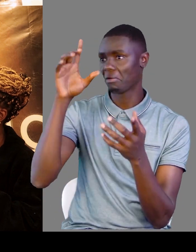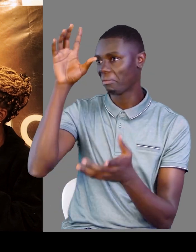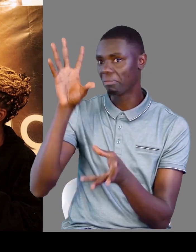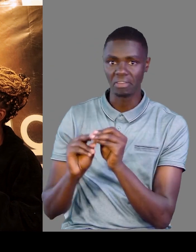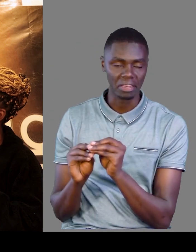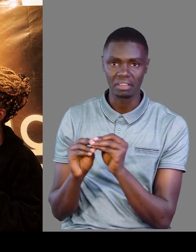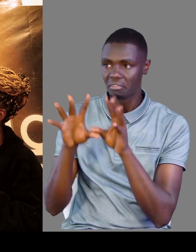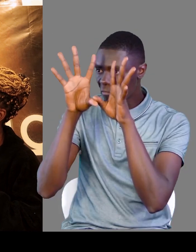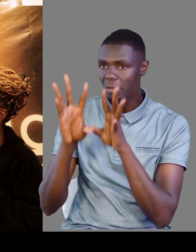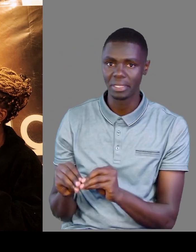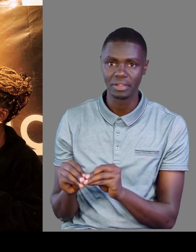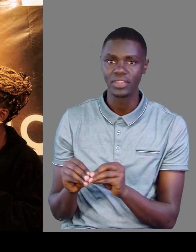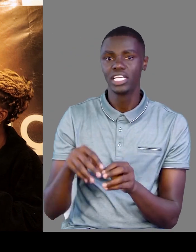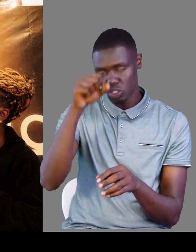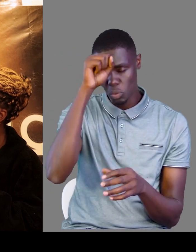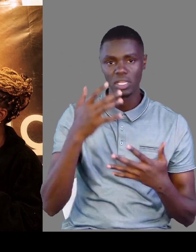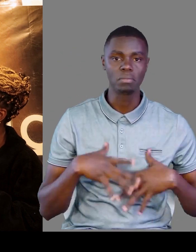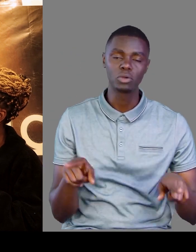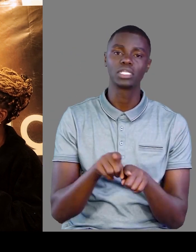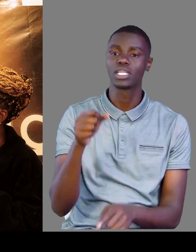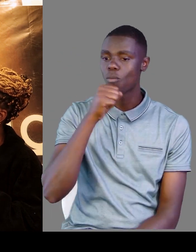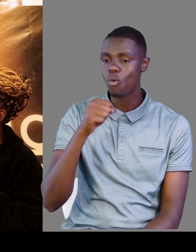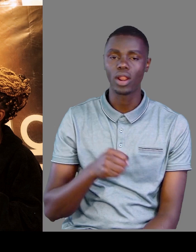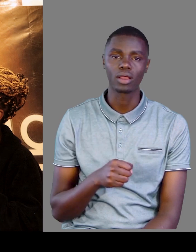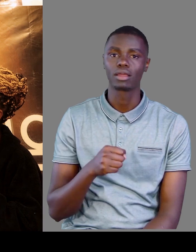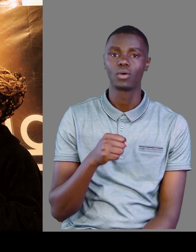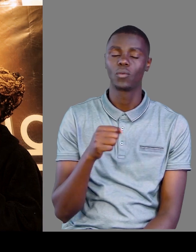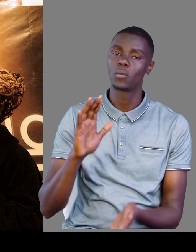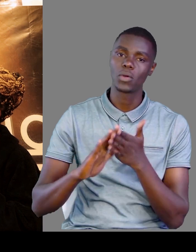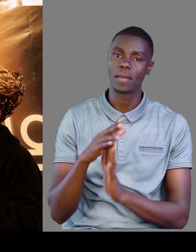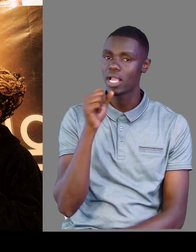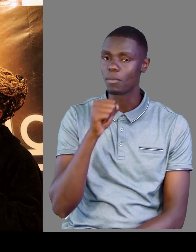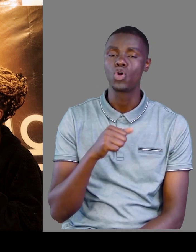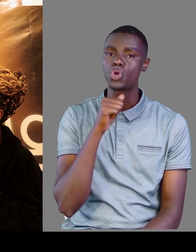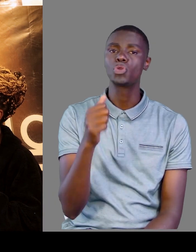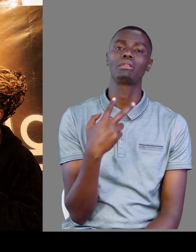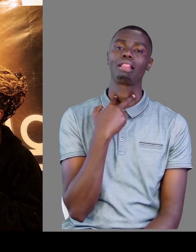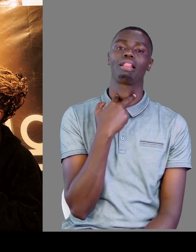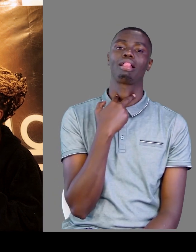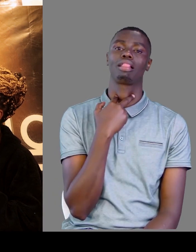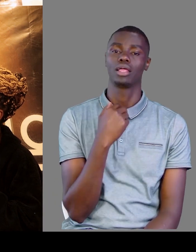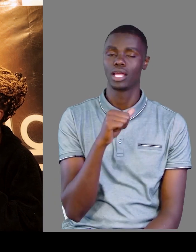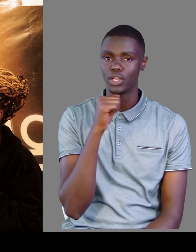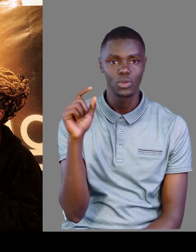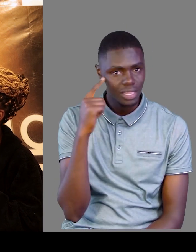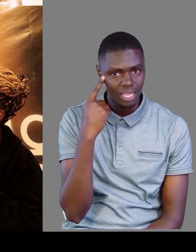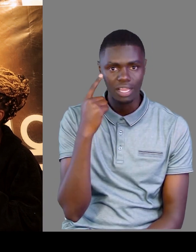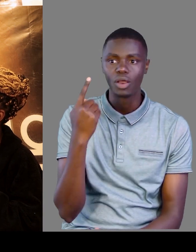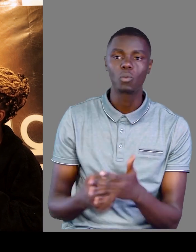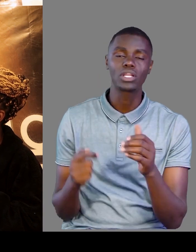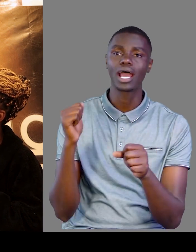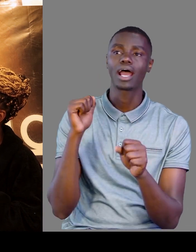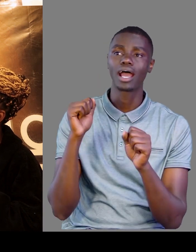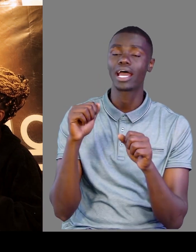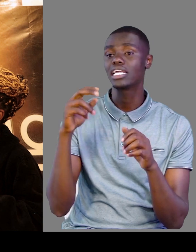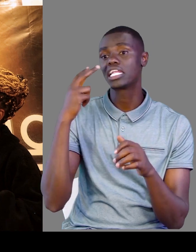two, even stupid people grow old. So don't get stuck in something and don't think that what can I do in the future or how will the